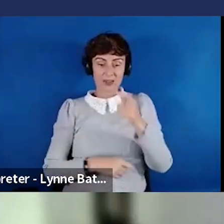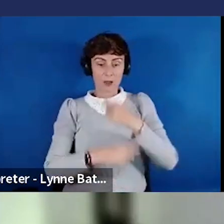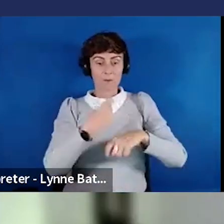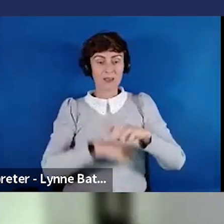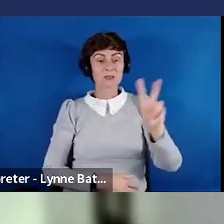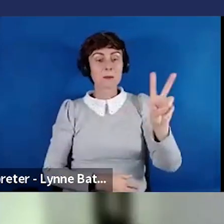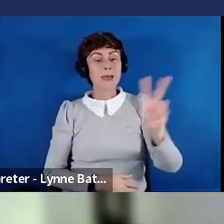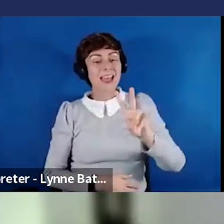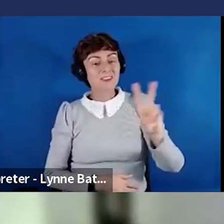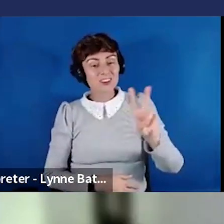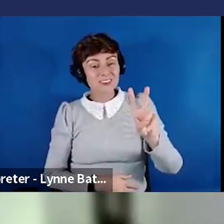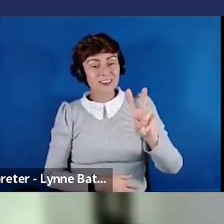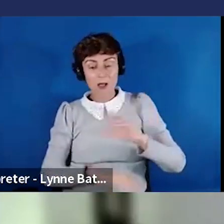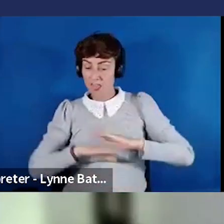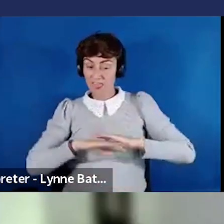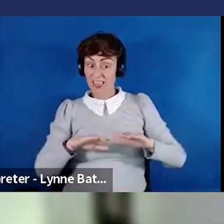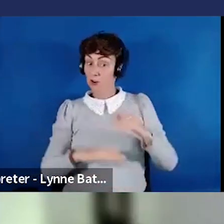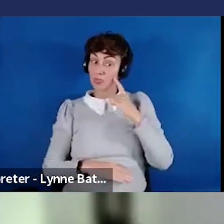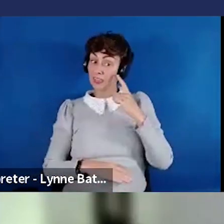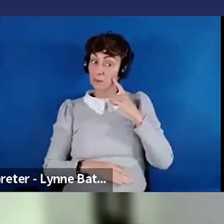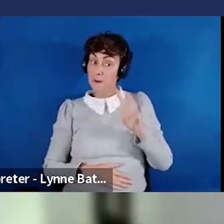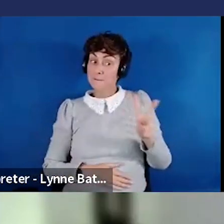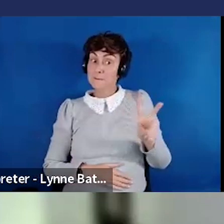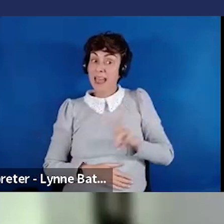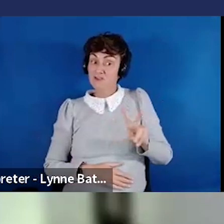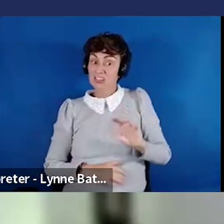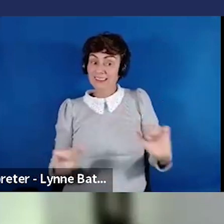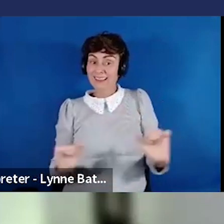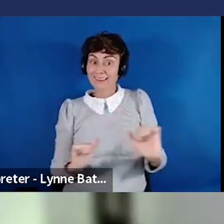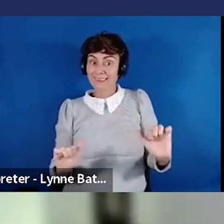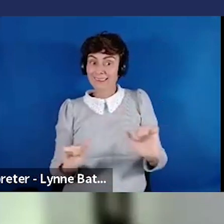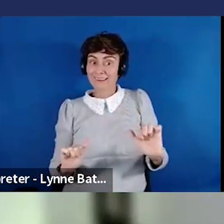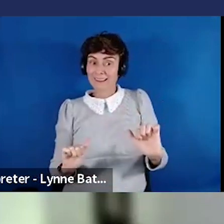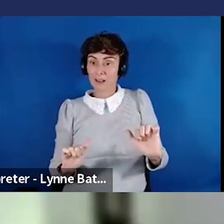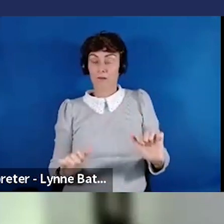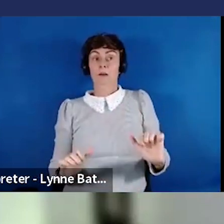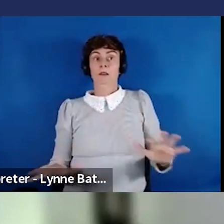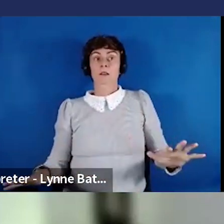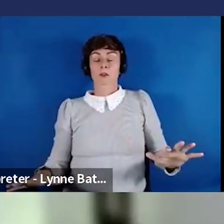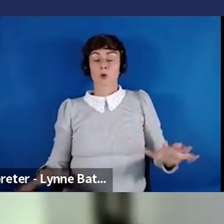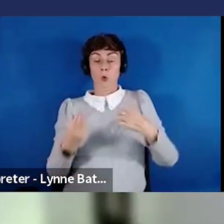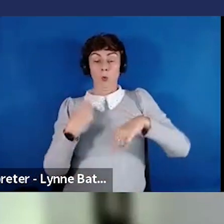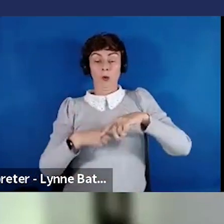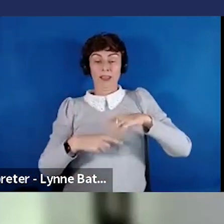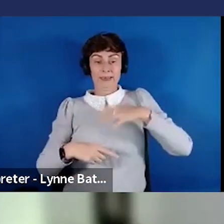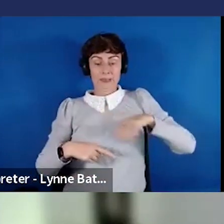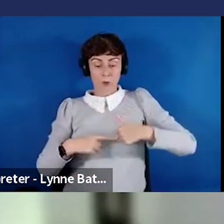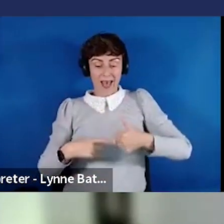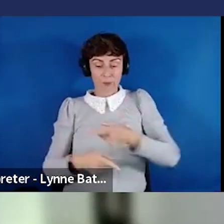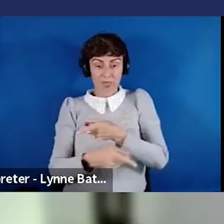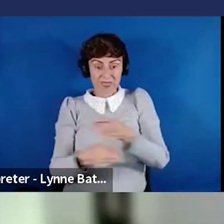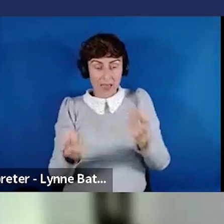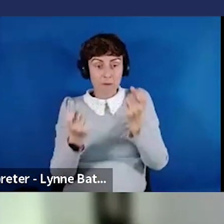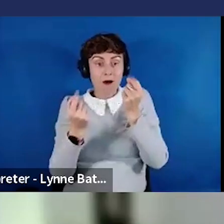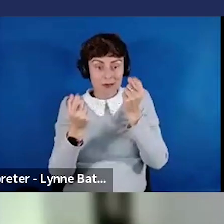parent, and they're not really thinking about the parenting aspect of it yet. And we can help them to understand that by thinking about